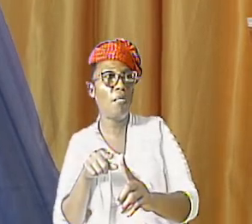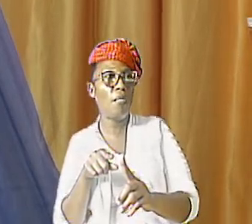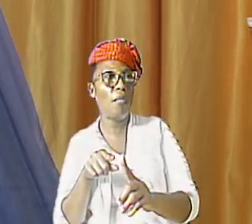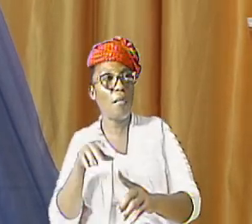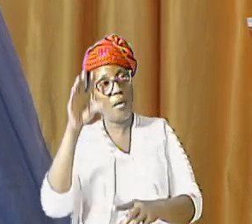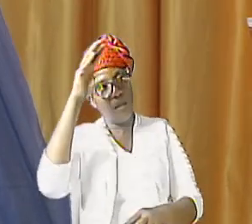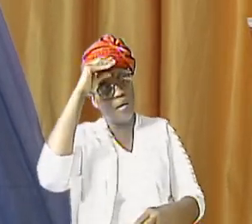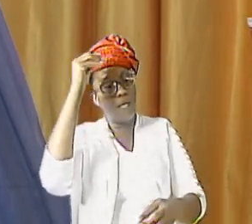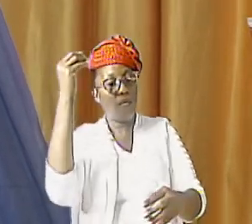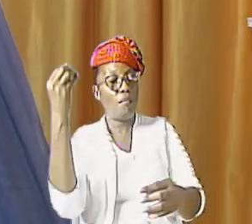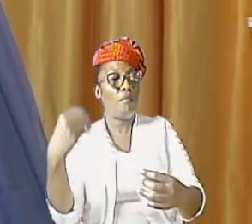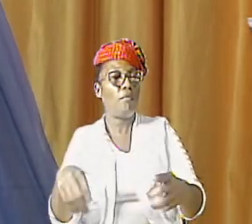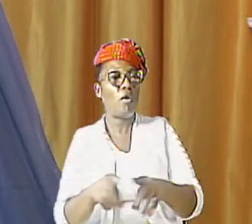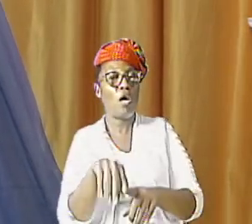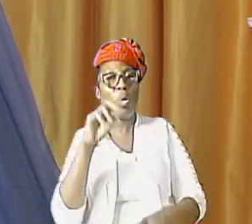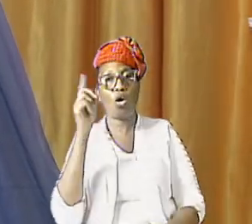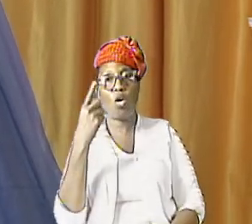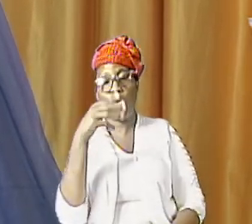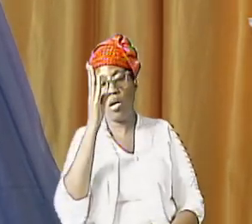Only God must be worshipped.